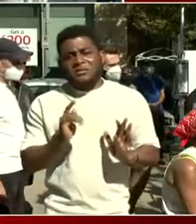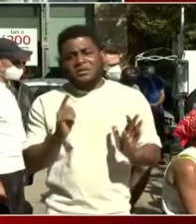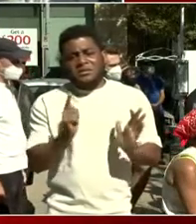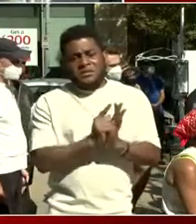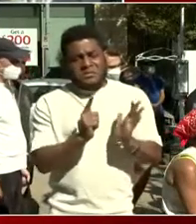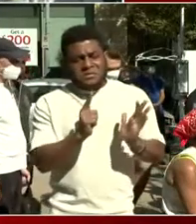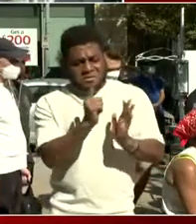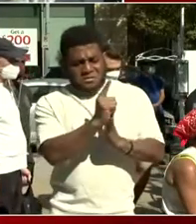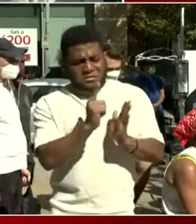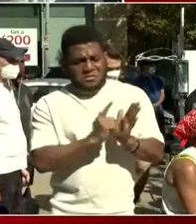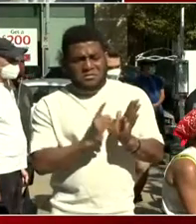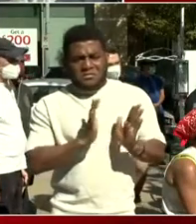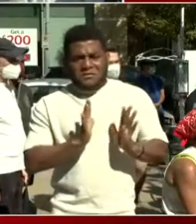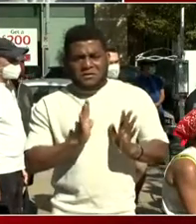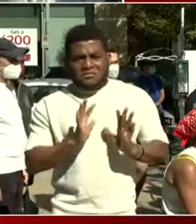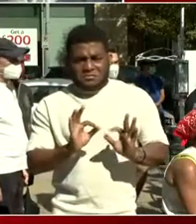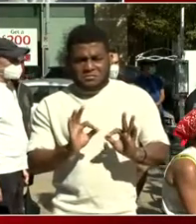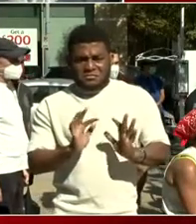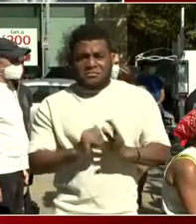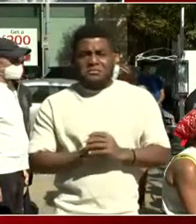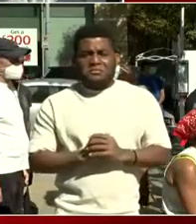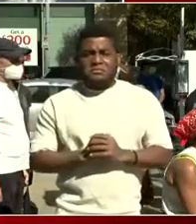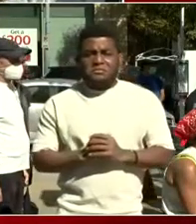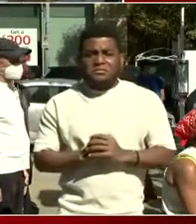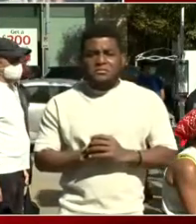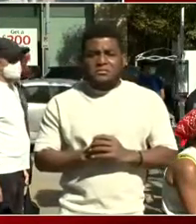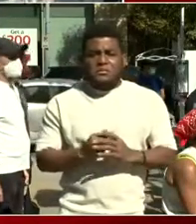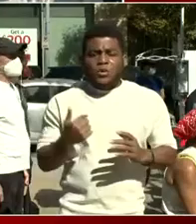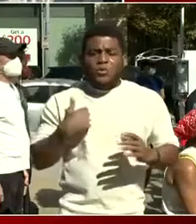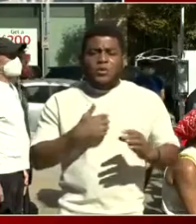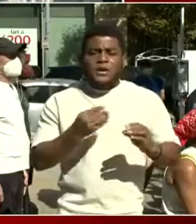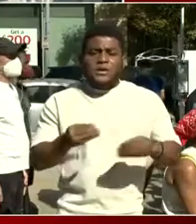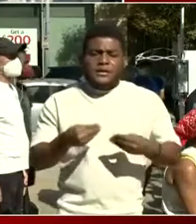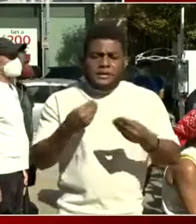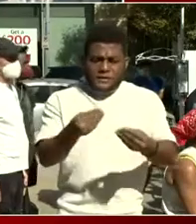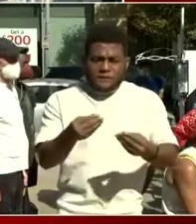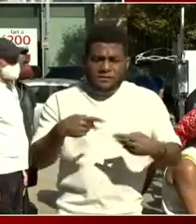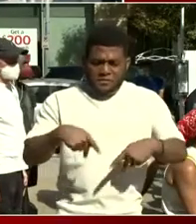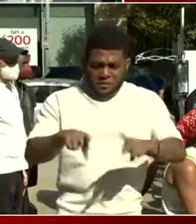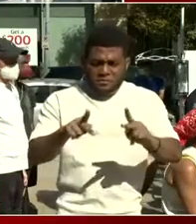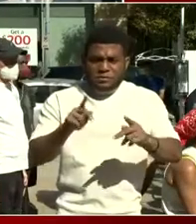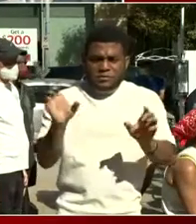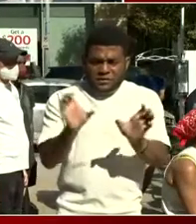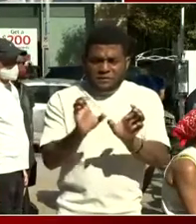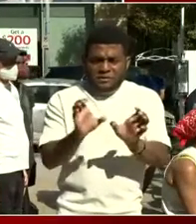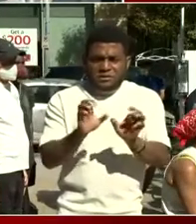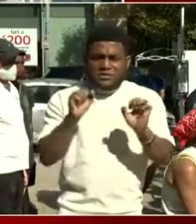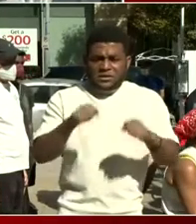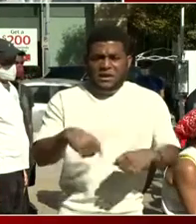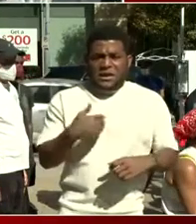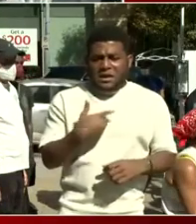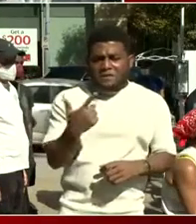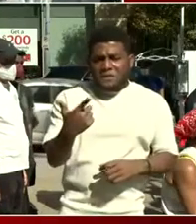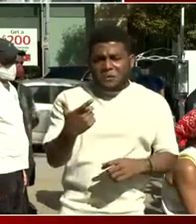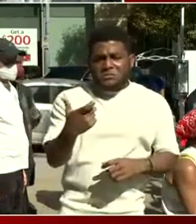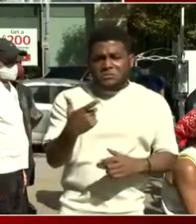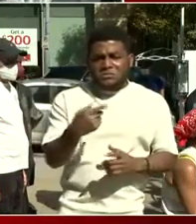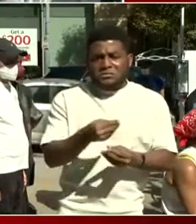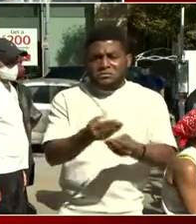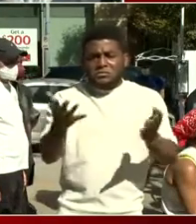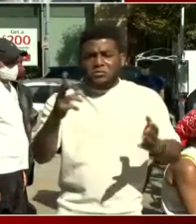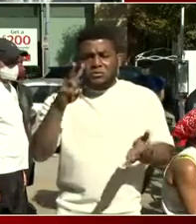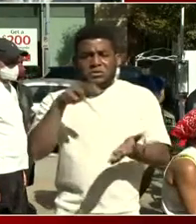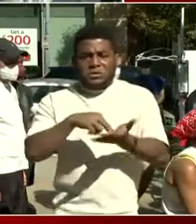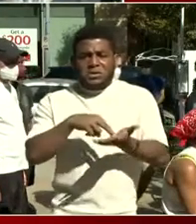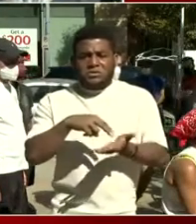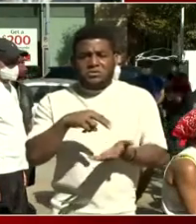8,000 concealed carry permits that we've issued over the course of time that we've been issuing, maybe 2,000 or so. But I think, you know, people have a